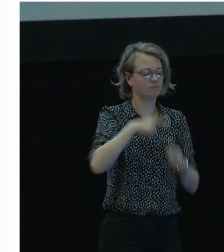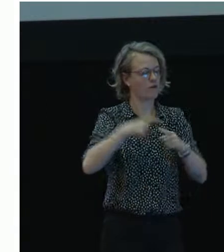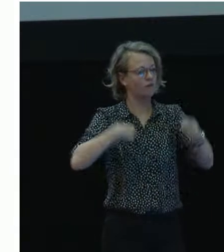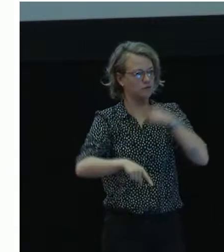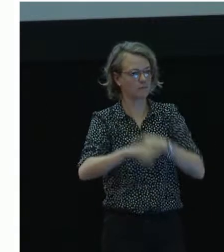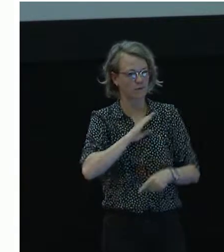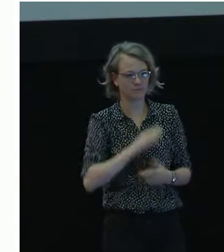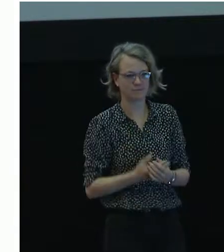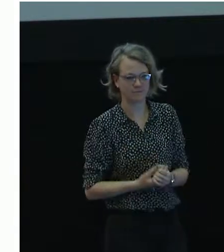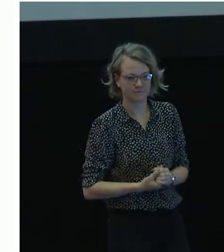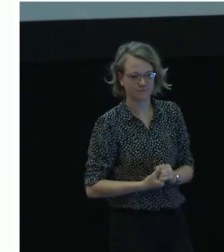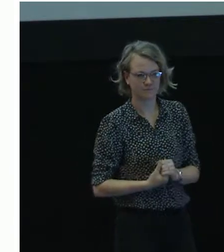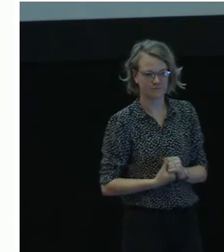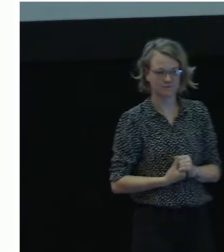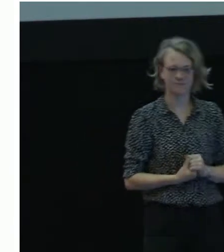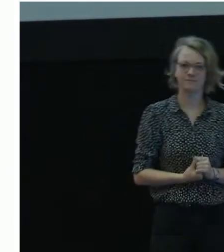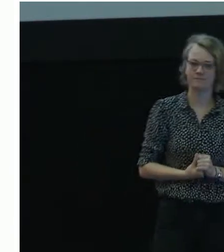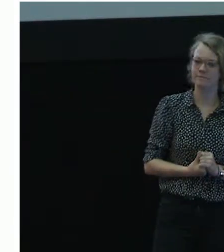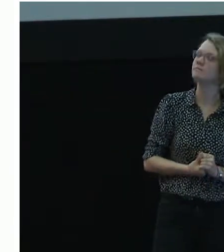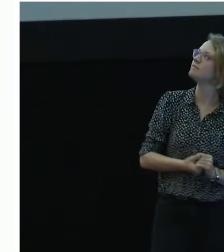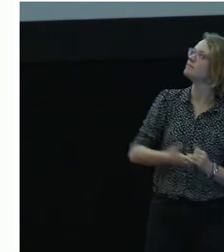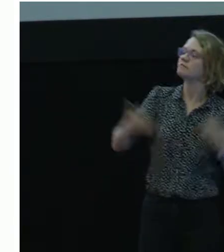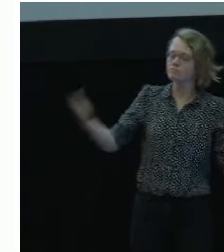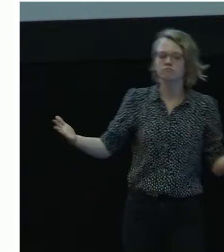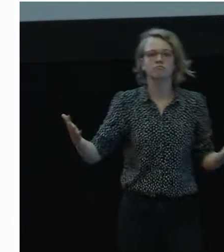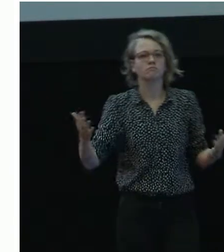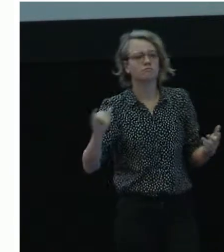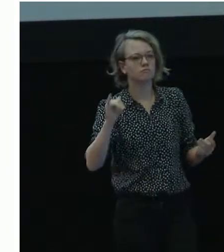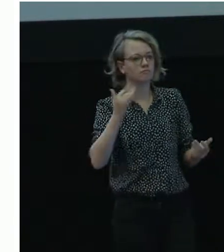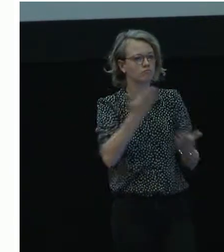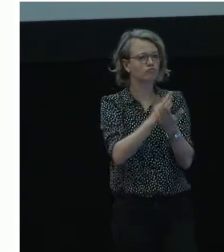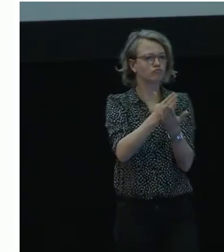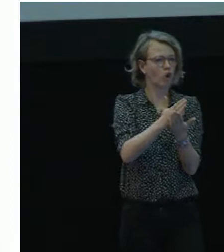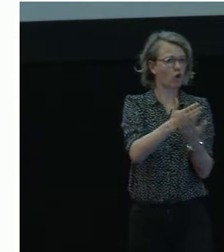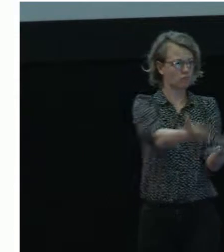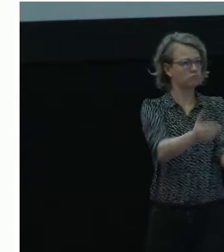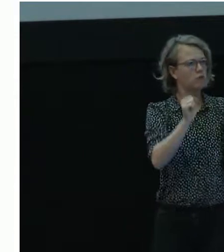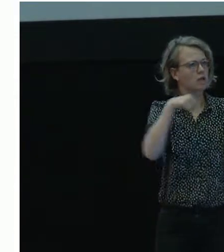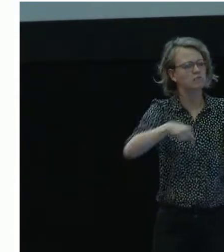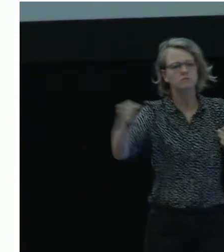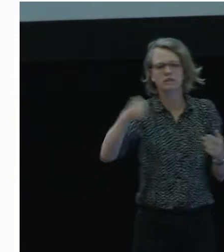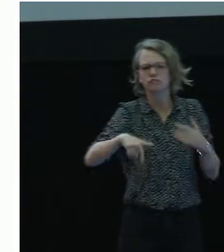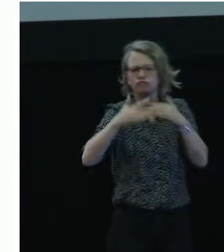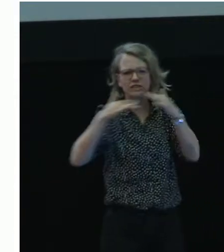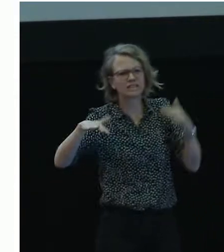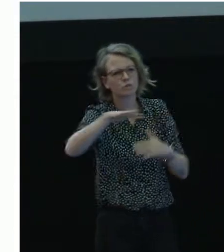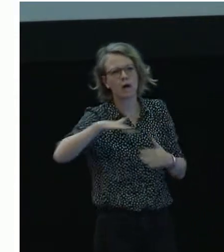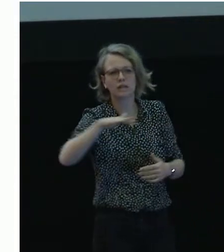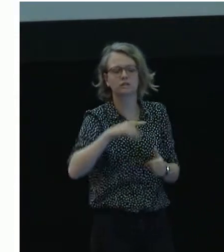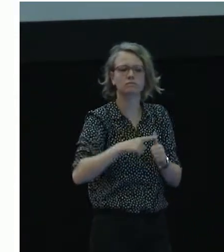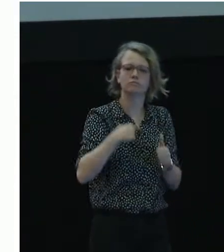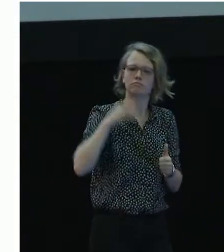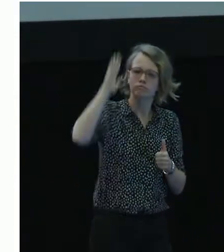interpreters here. They translate from spoken English to sign language, and now from sign language into spoken language. So